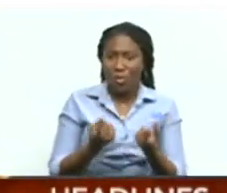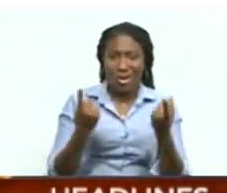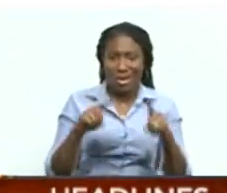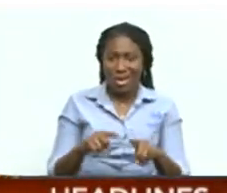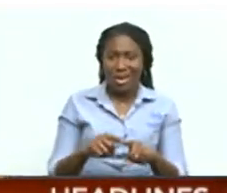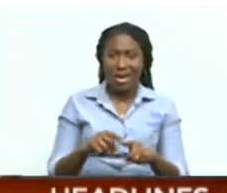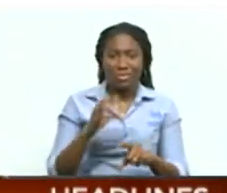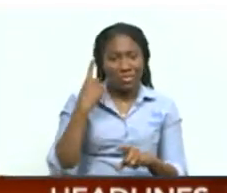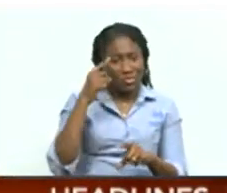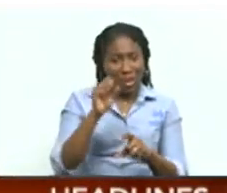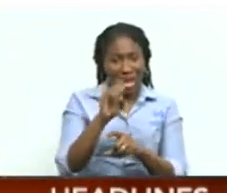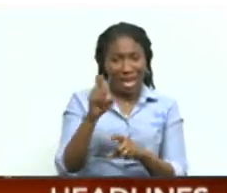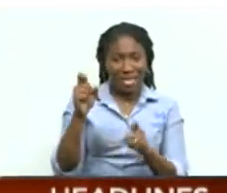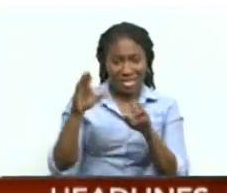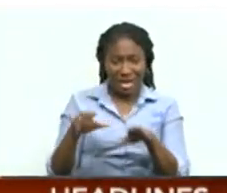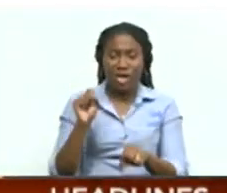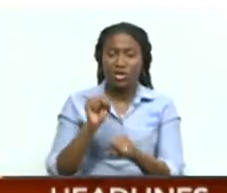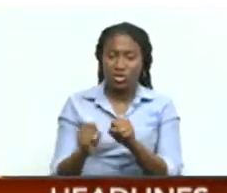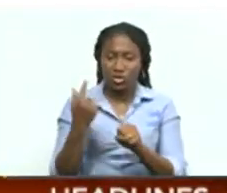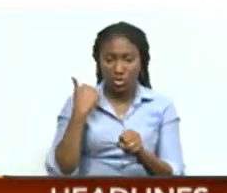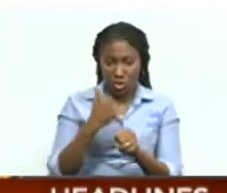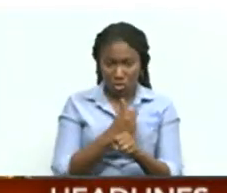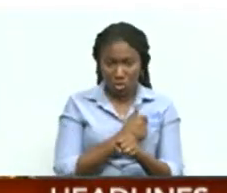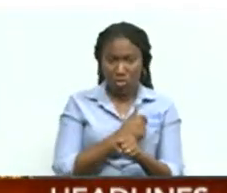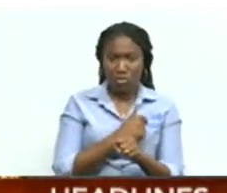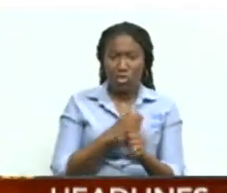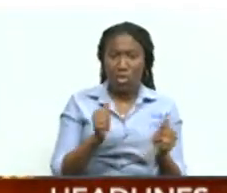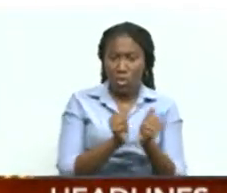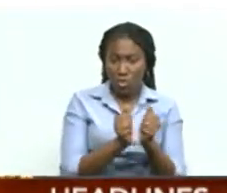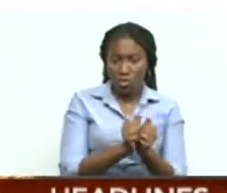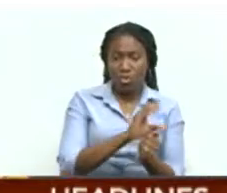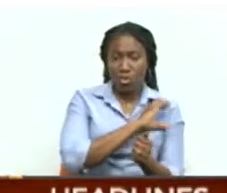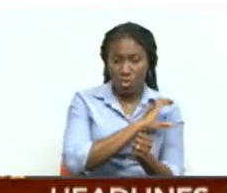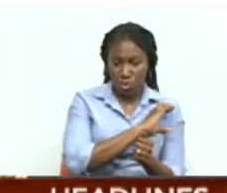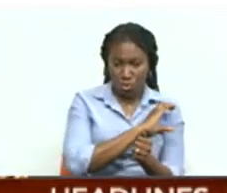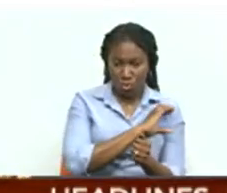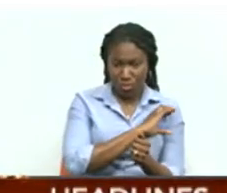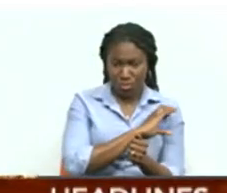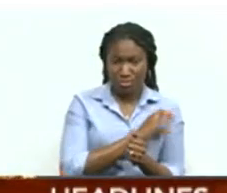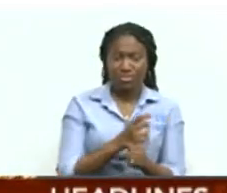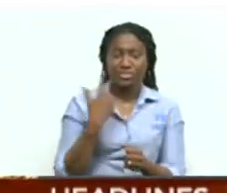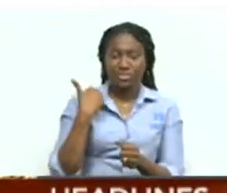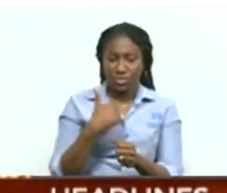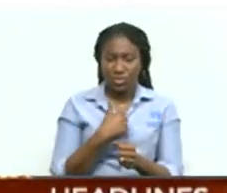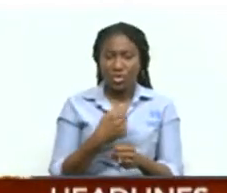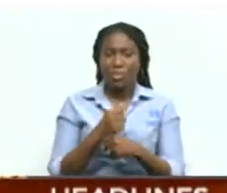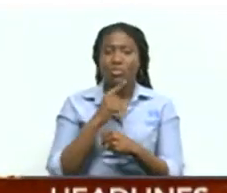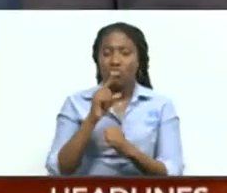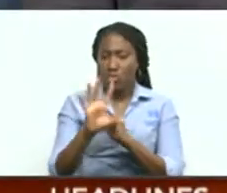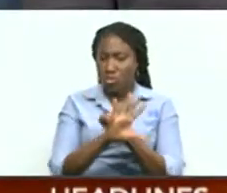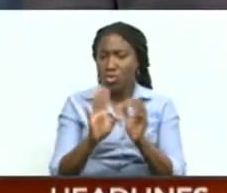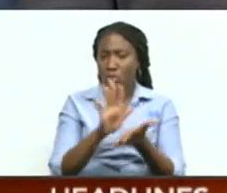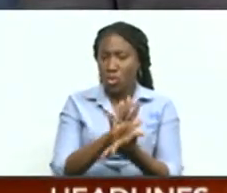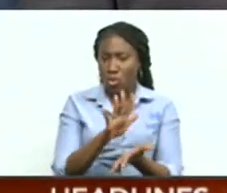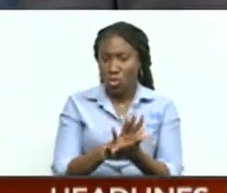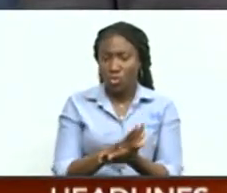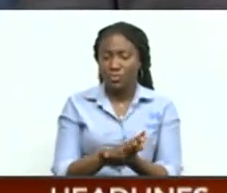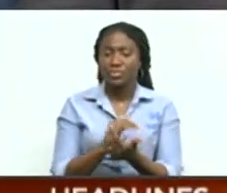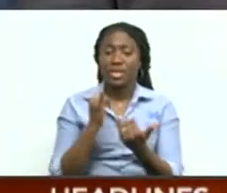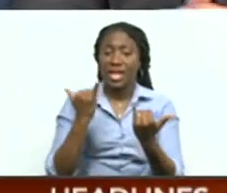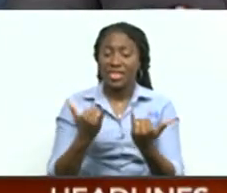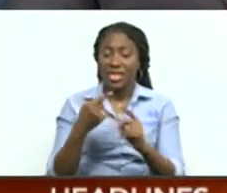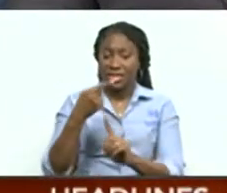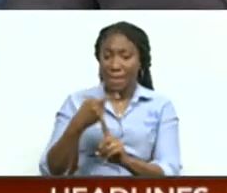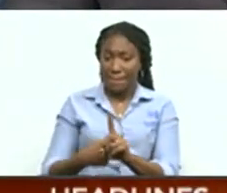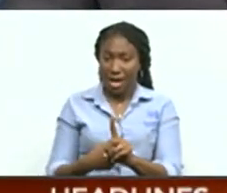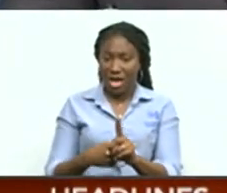so we implemented to the best of our ability with the assistance of the TTPS what we could have at our schools. Earlier this month,